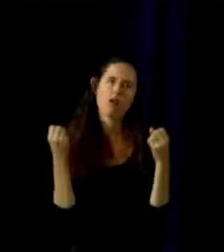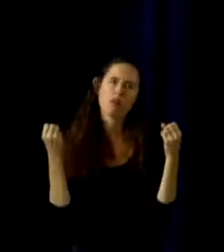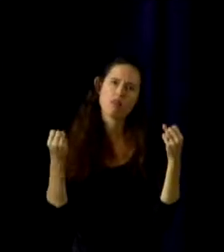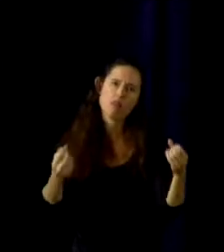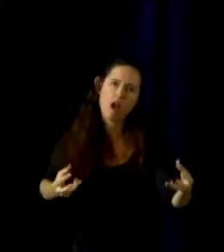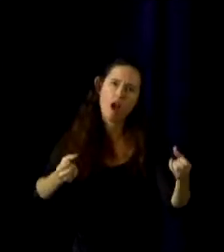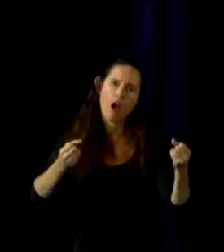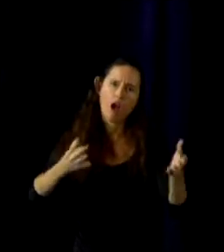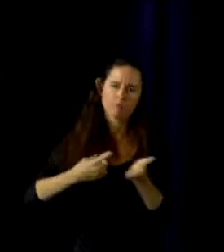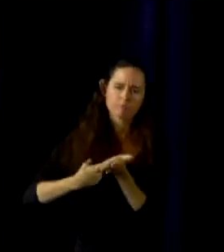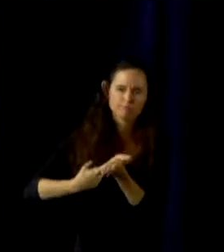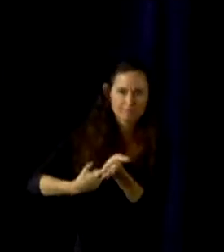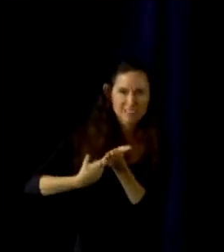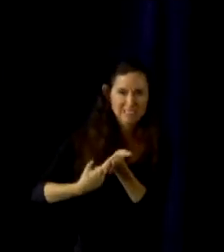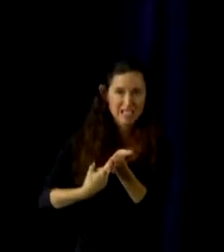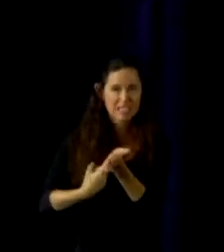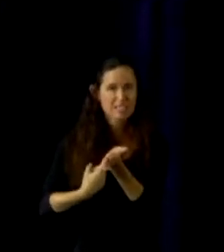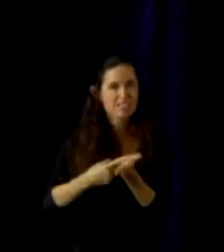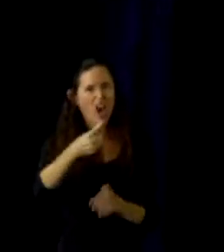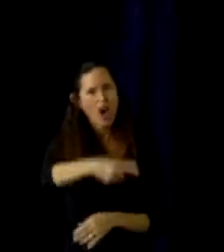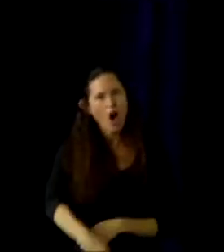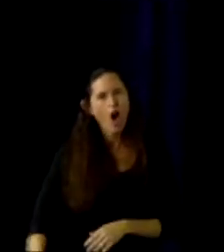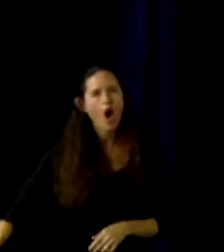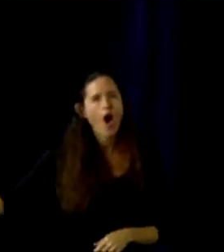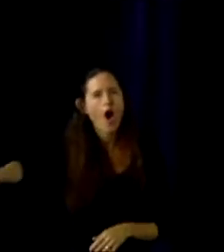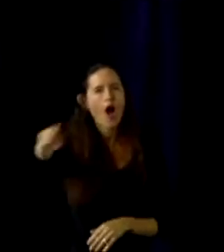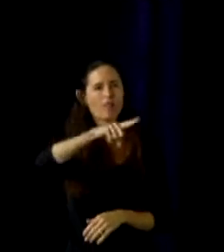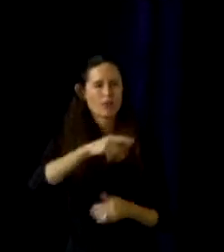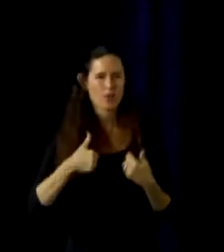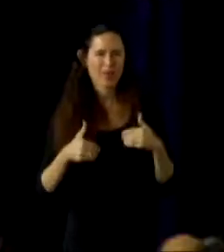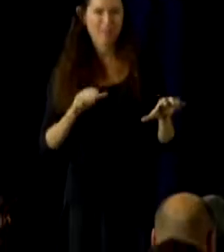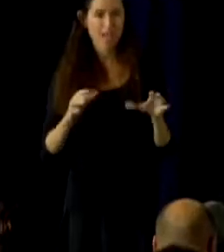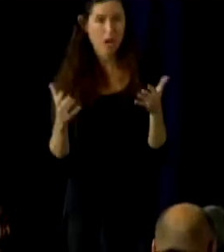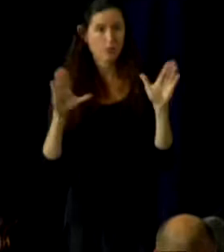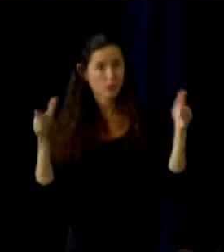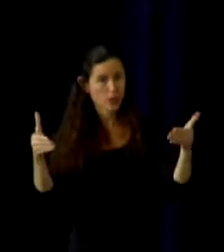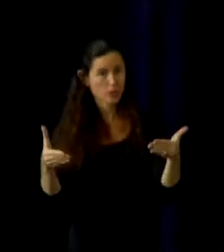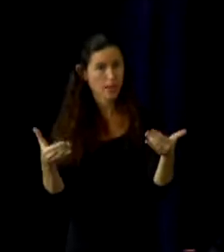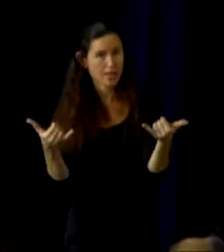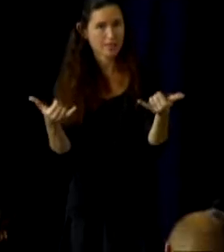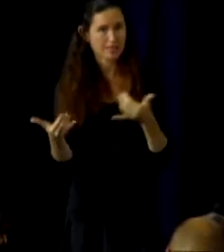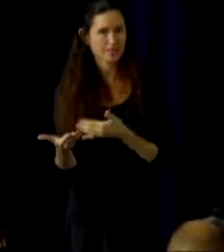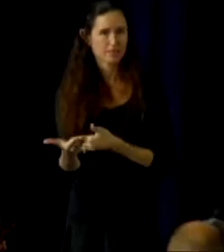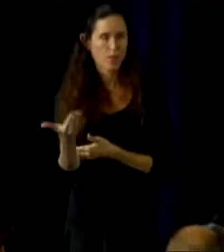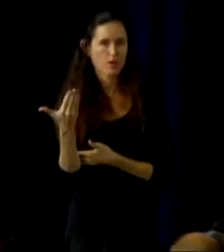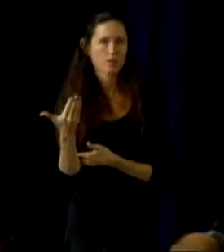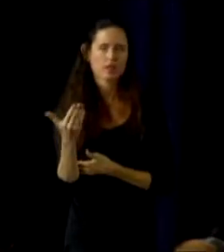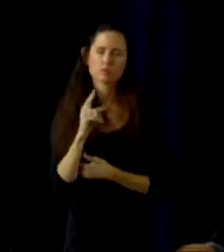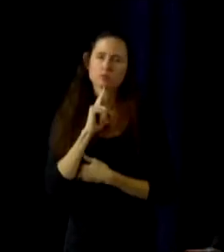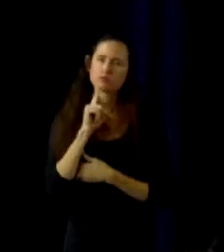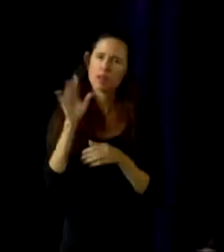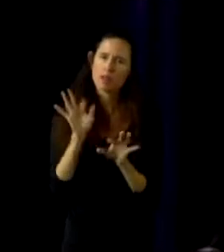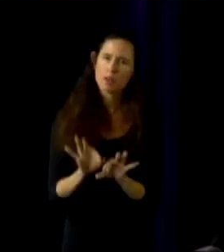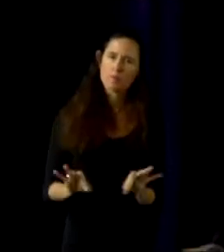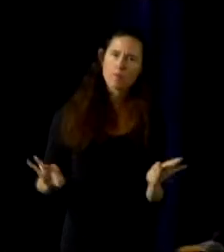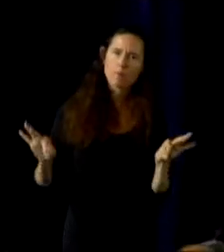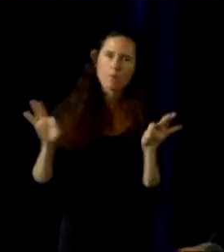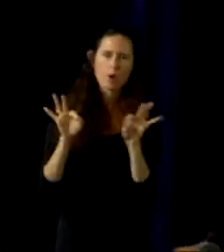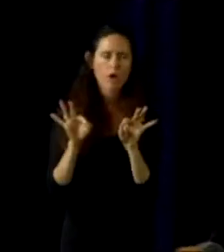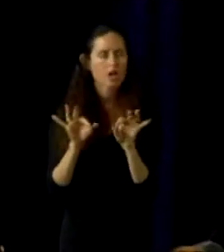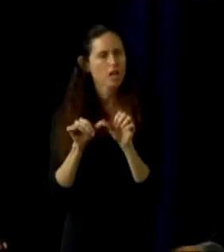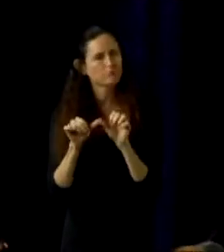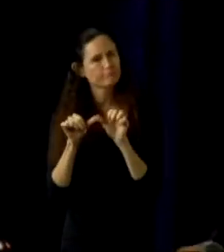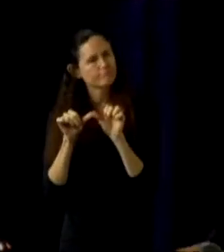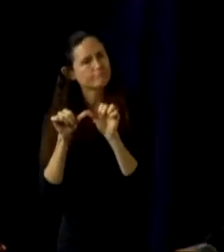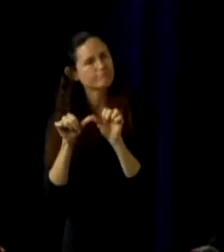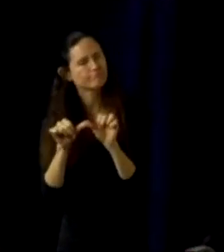we have done, that you have done, and that's what I want to really focus on this morning. One of the things I think is really important as we go through this is to